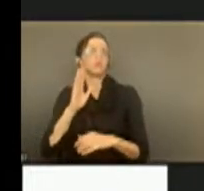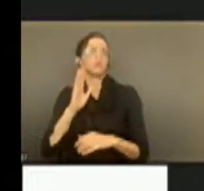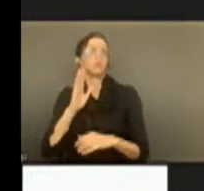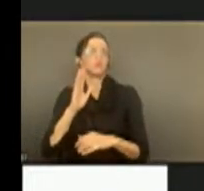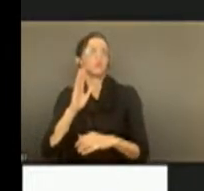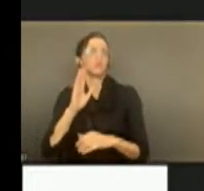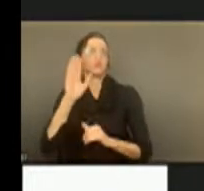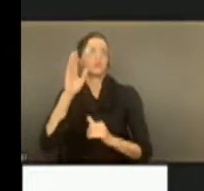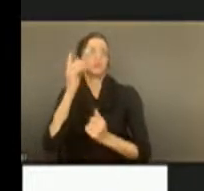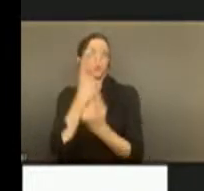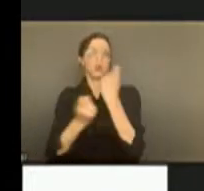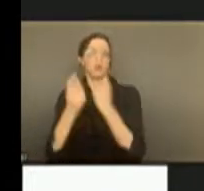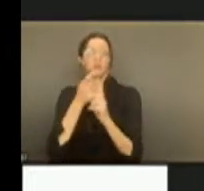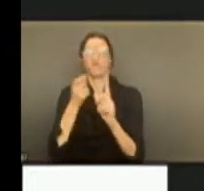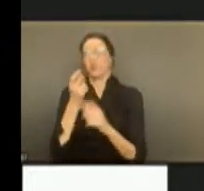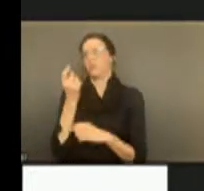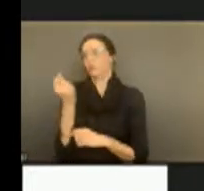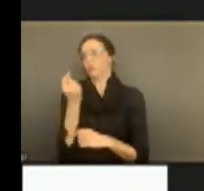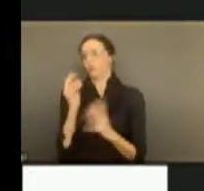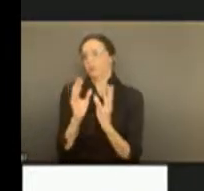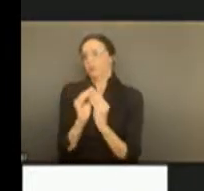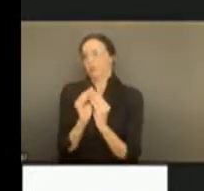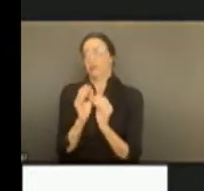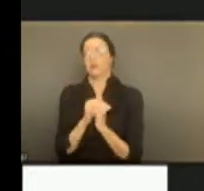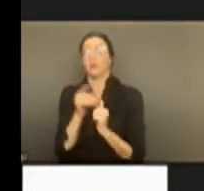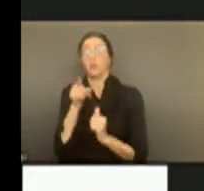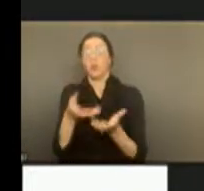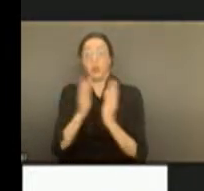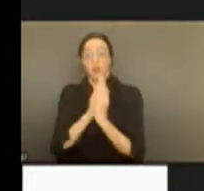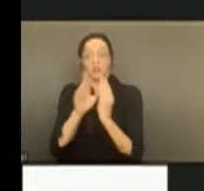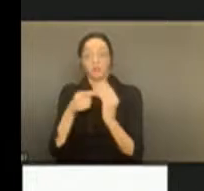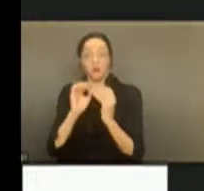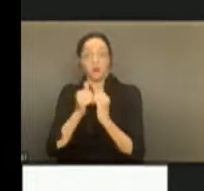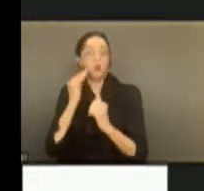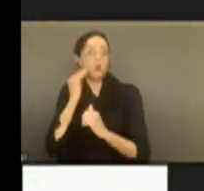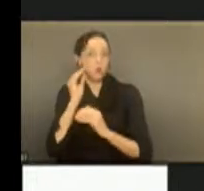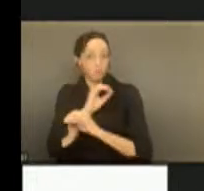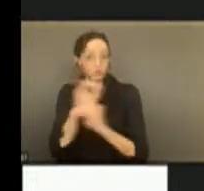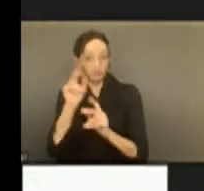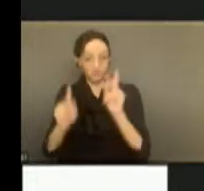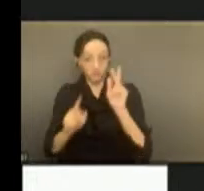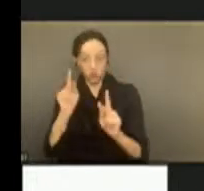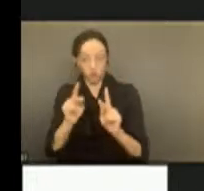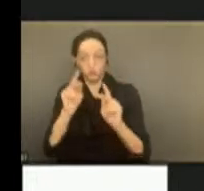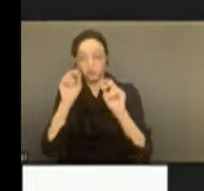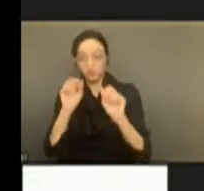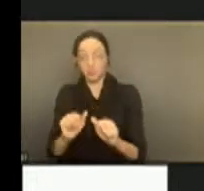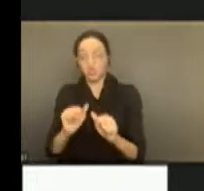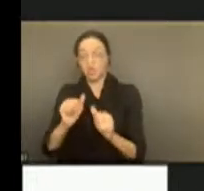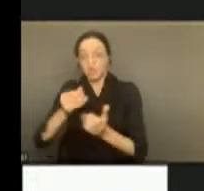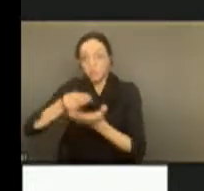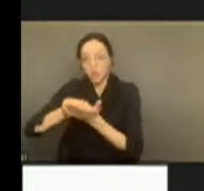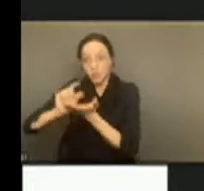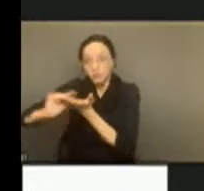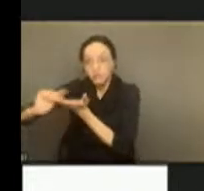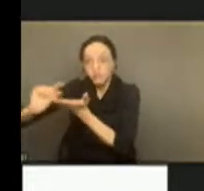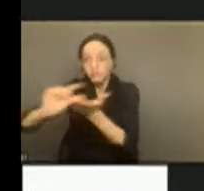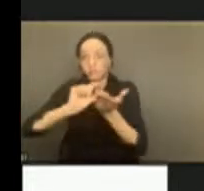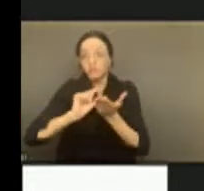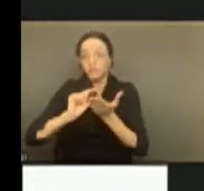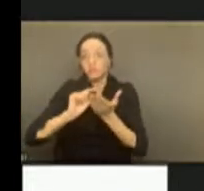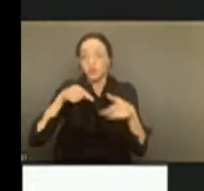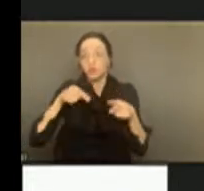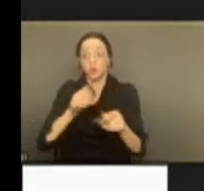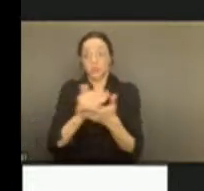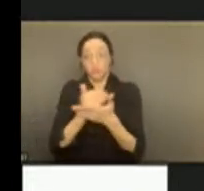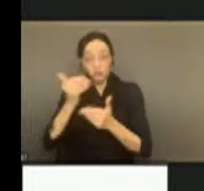houseless folks are getting advocated in this budget process. This is the mechanism, or this has been established by the